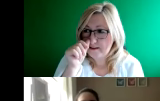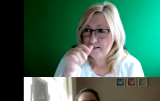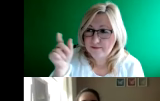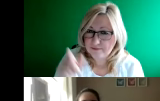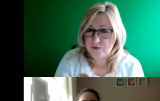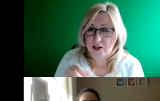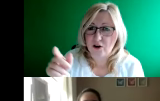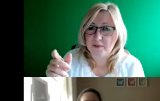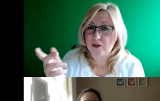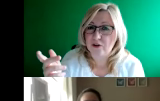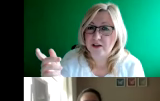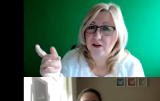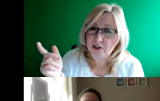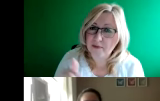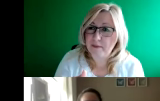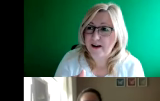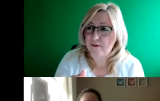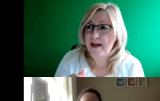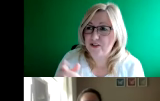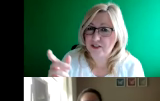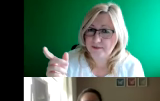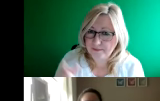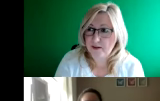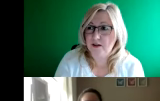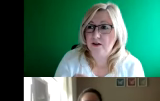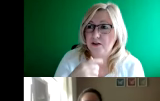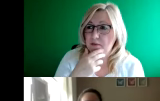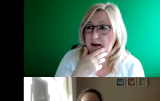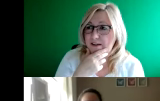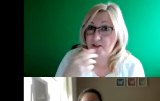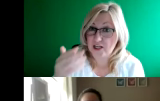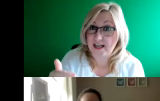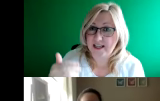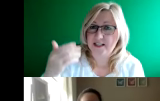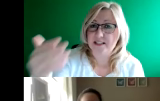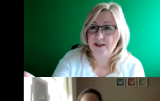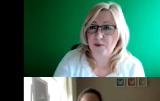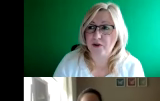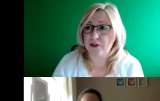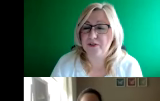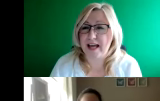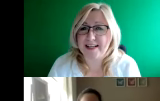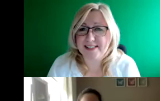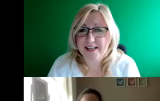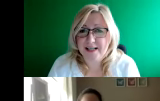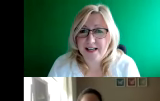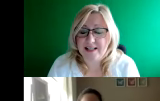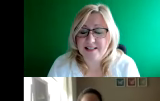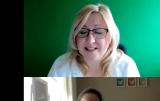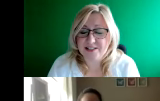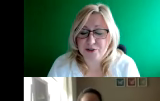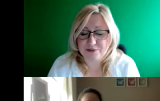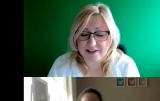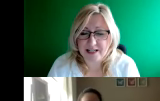monthly, they call them in court, they call it coming back for mention, or coming back for a check-in and to see where we're going to go next.